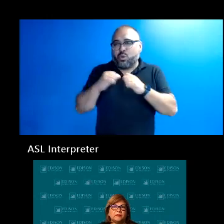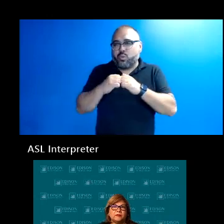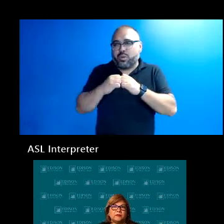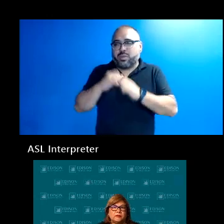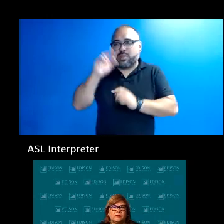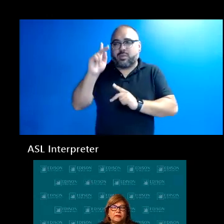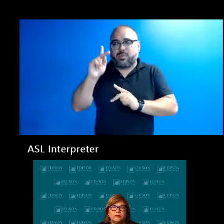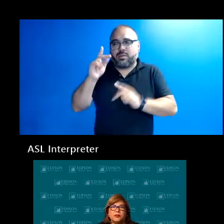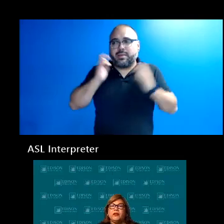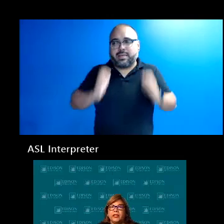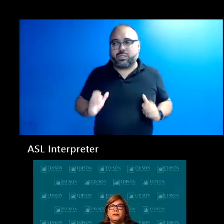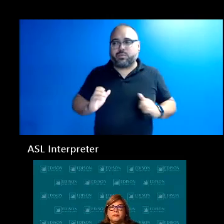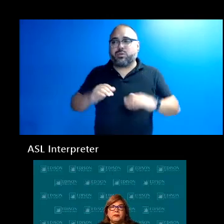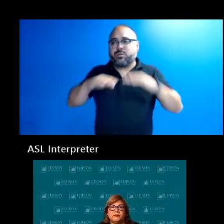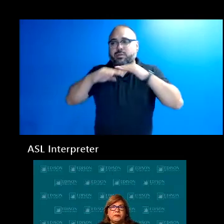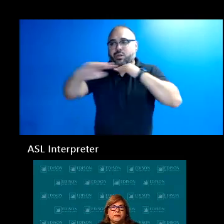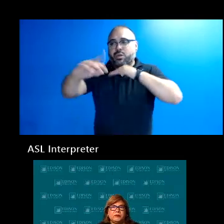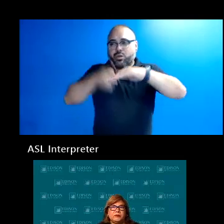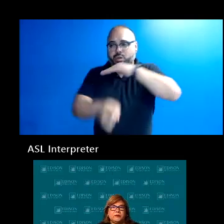love to address both of those at once.